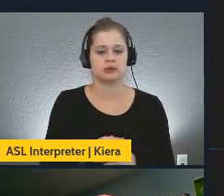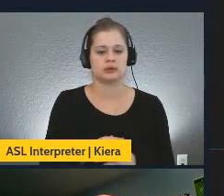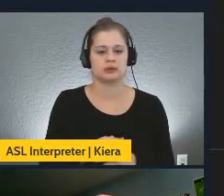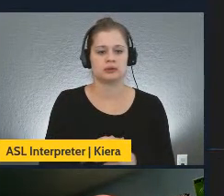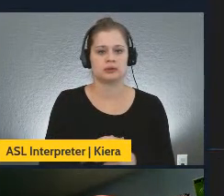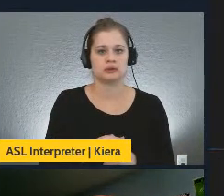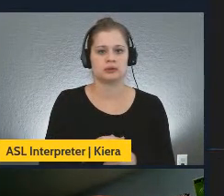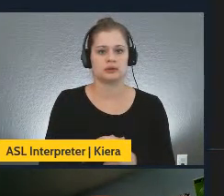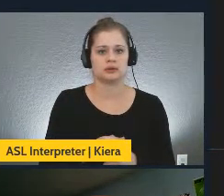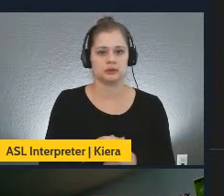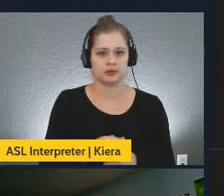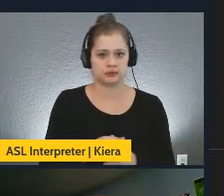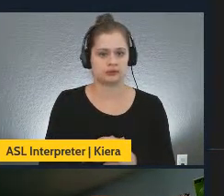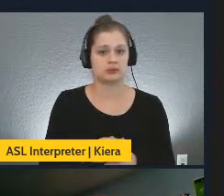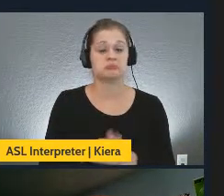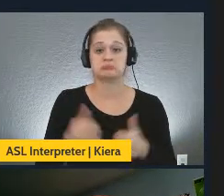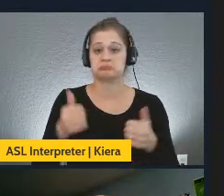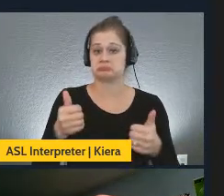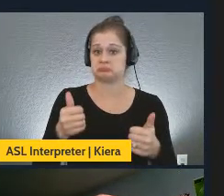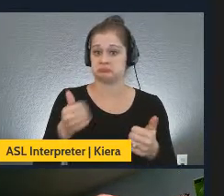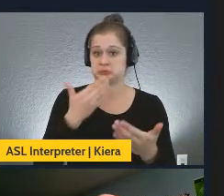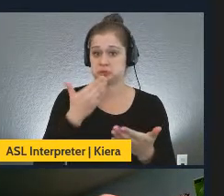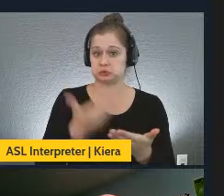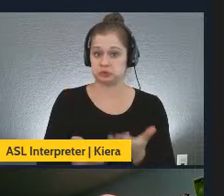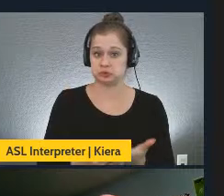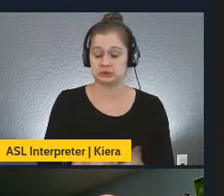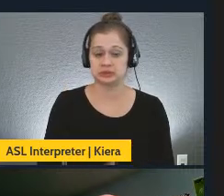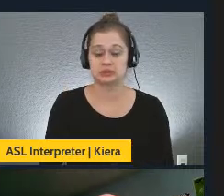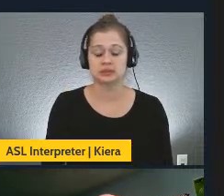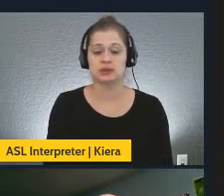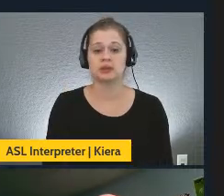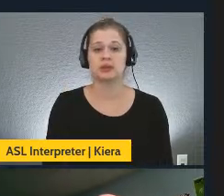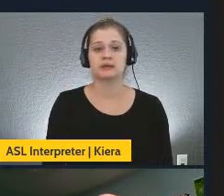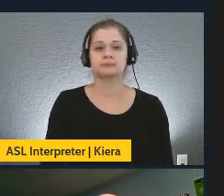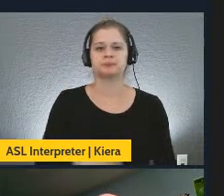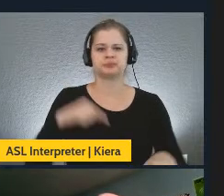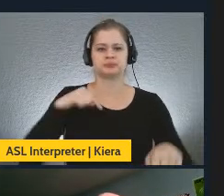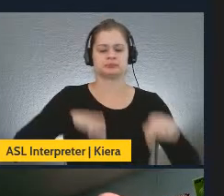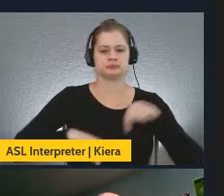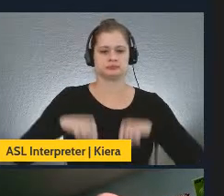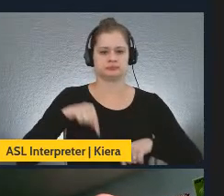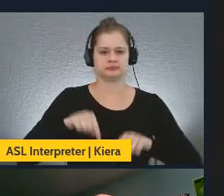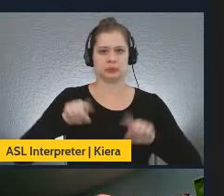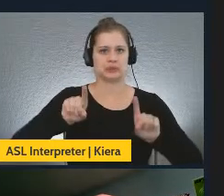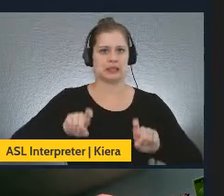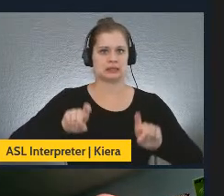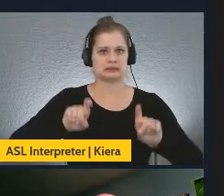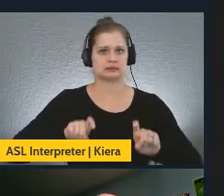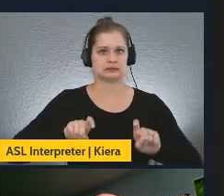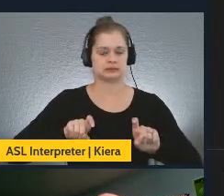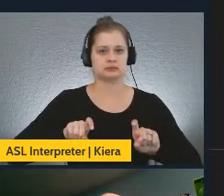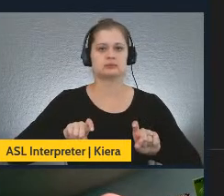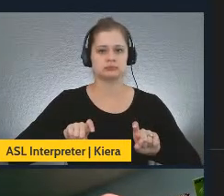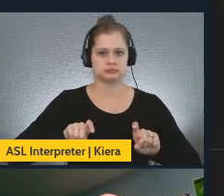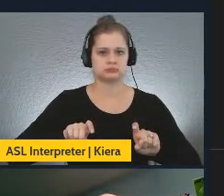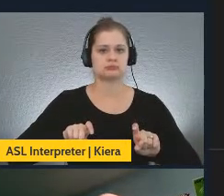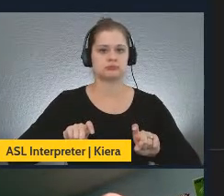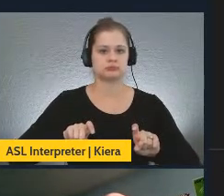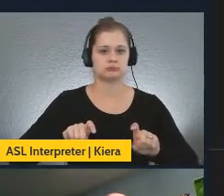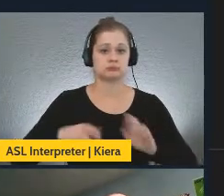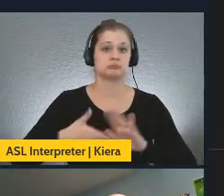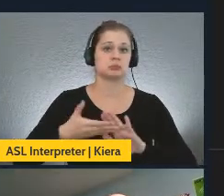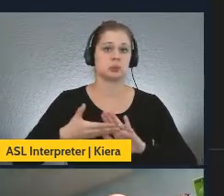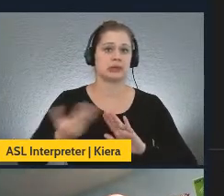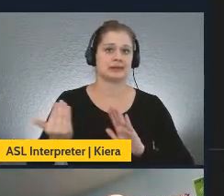And indeed it did. It's good. So we go back to our test and we run this